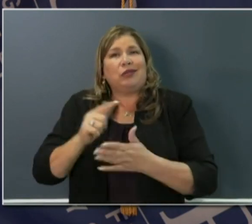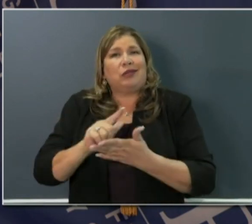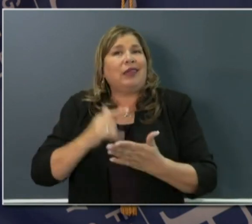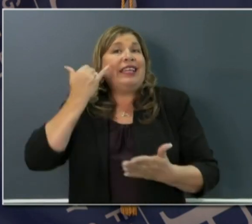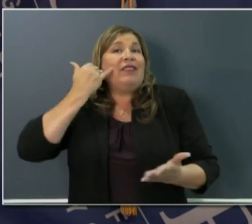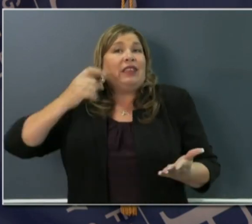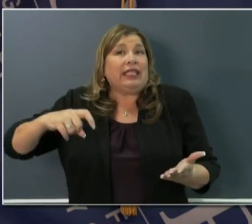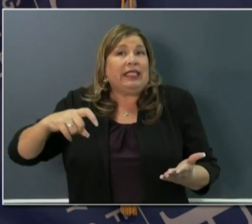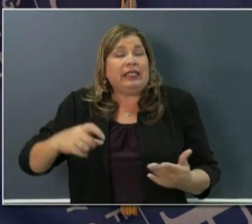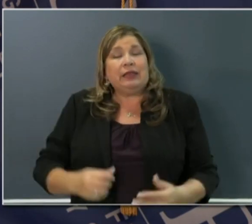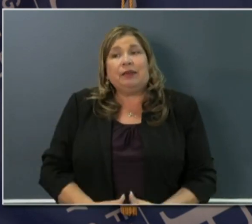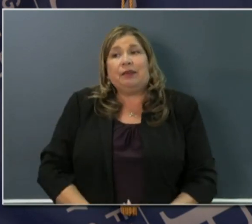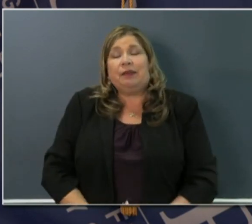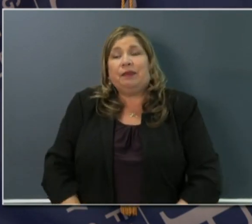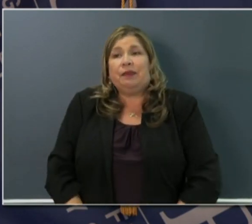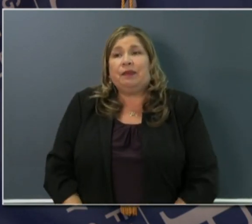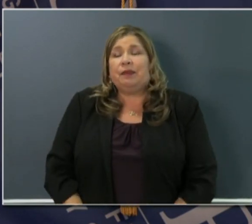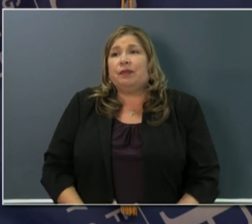4.